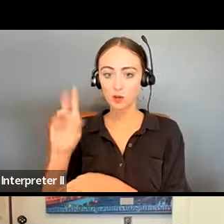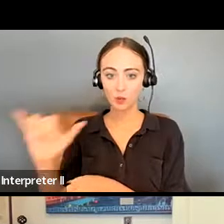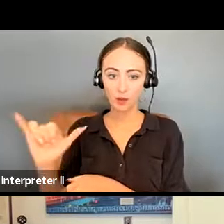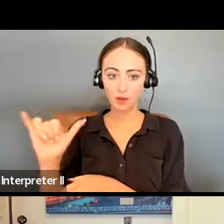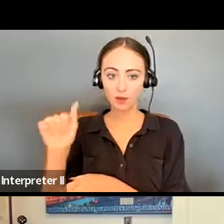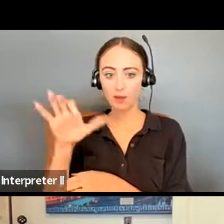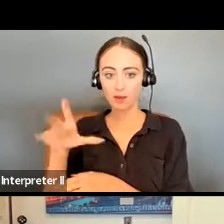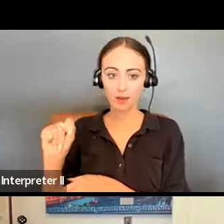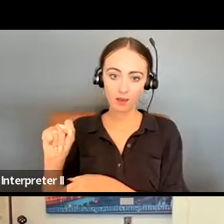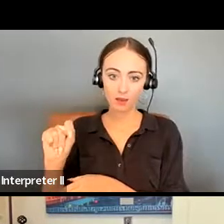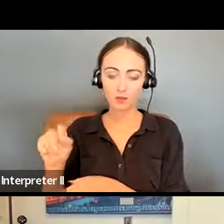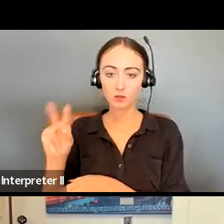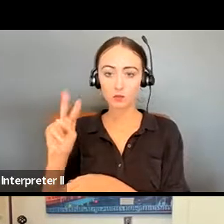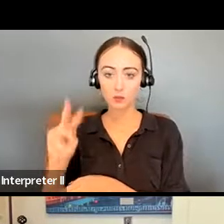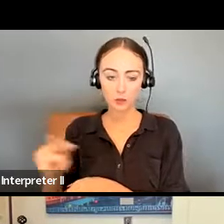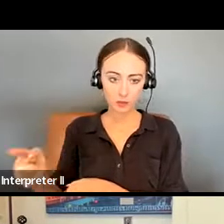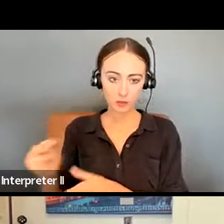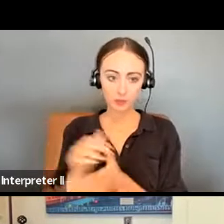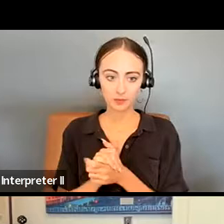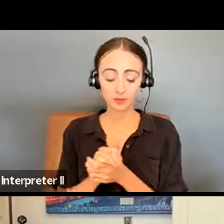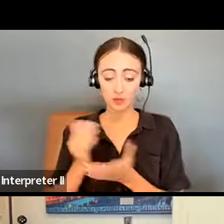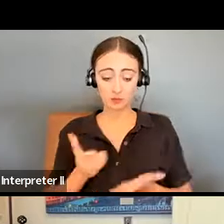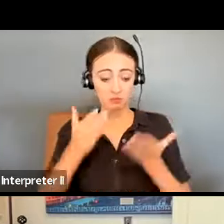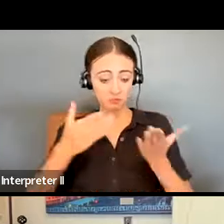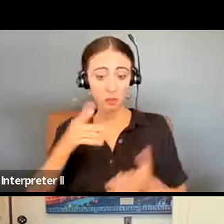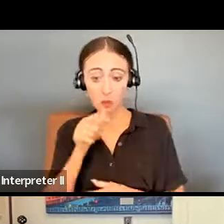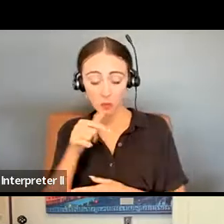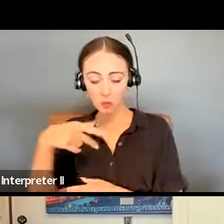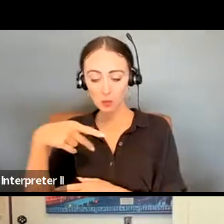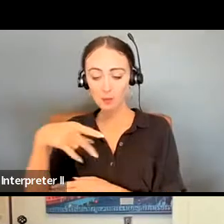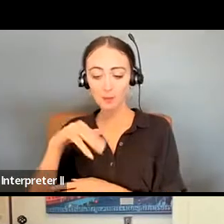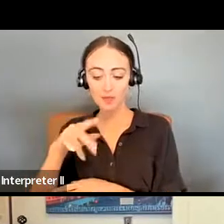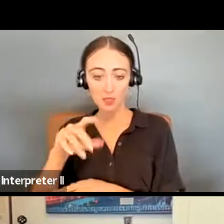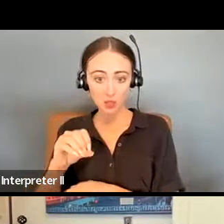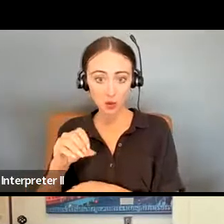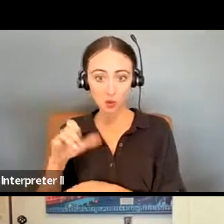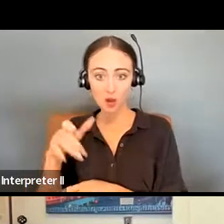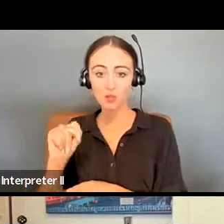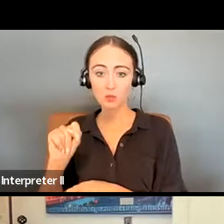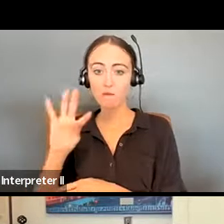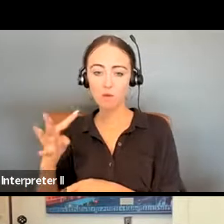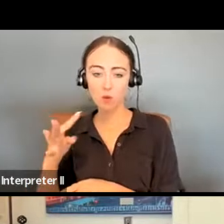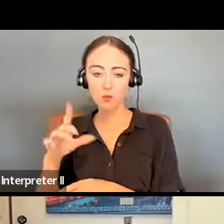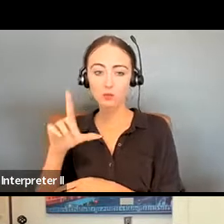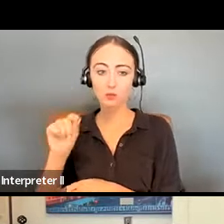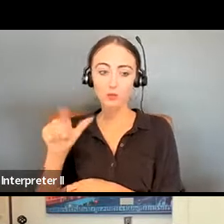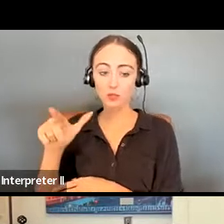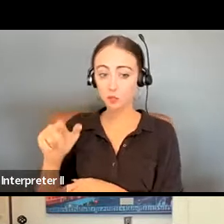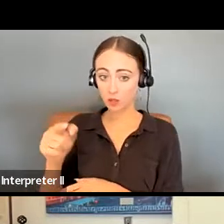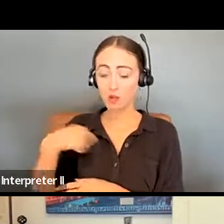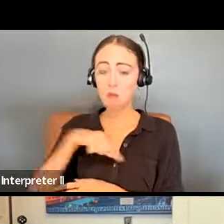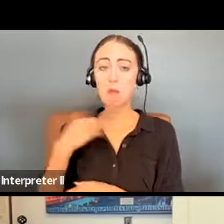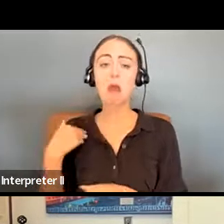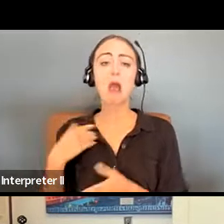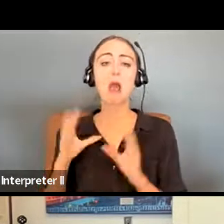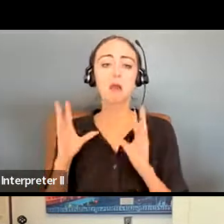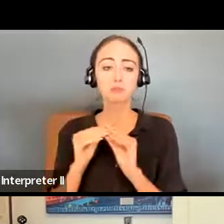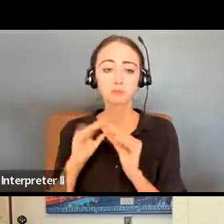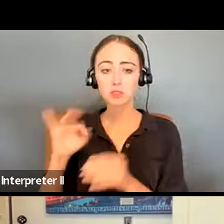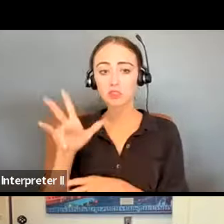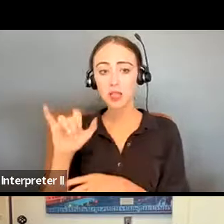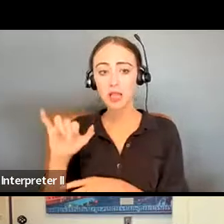2022. This legislation was introduced by Councilmember Pinto on October 4th, 2021. The Committee of the Whole held a hearing on July